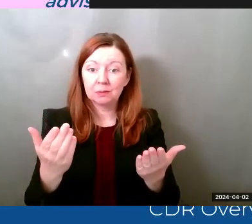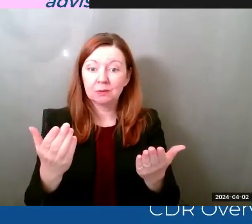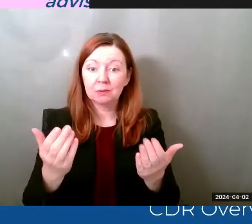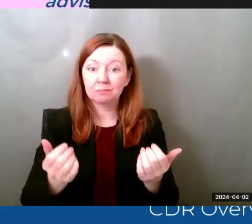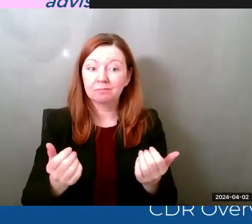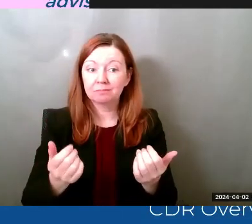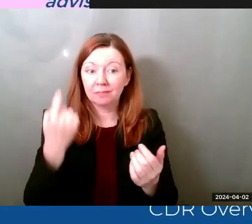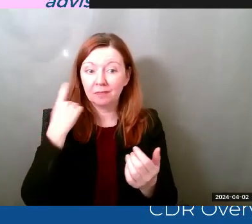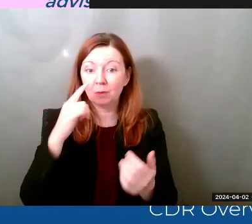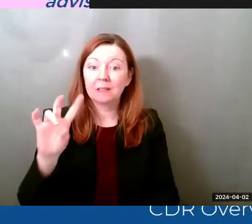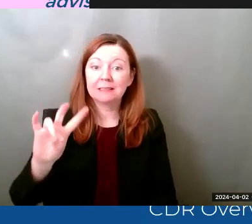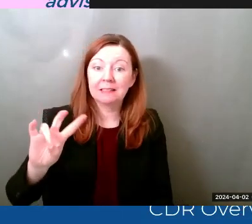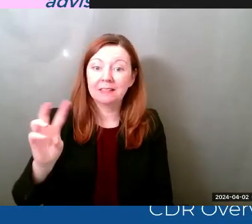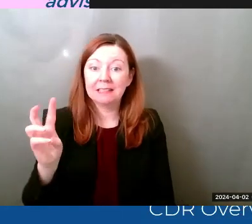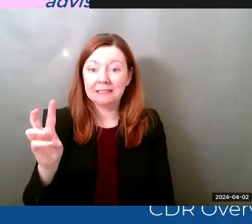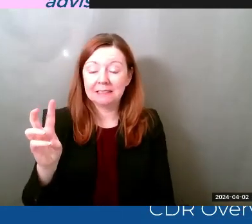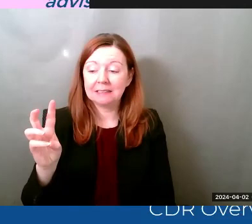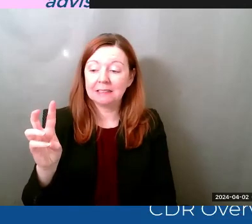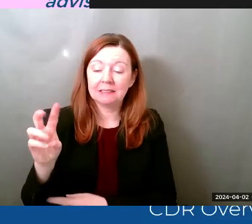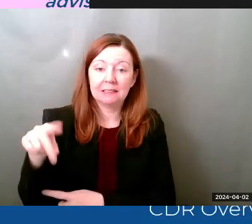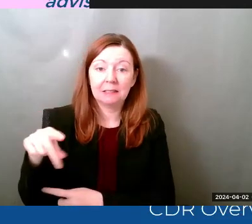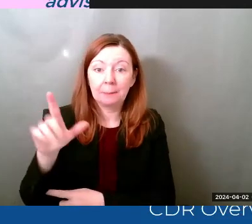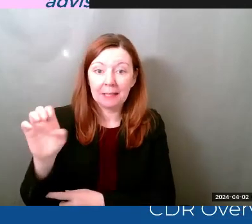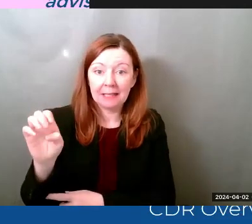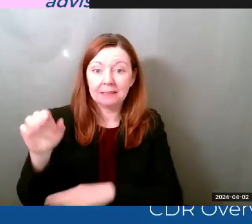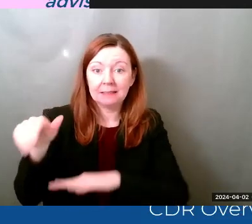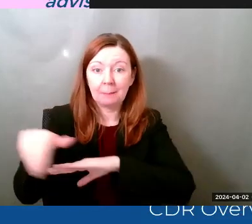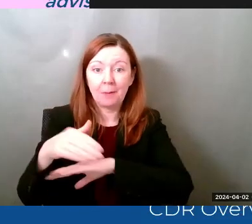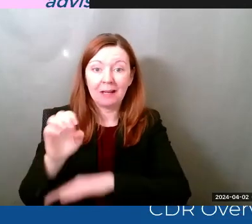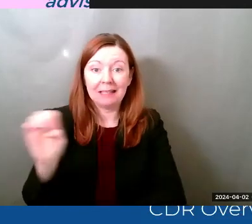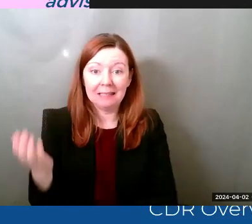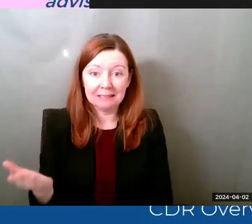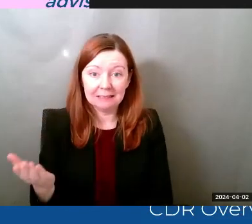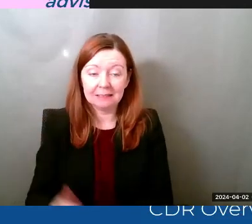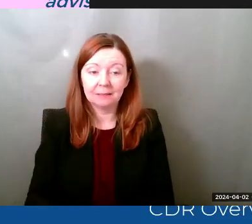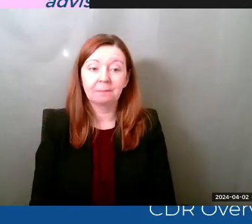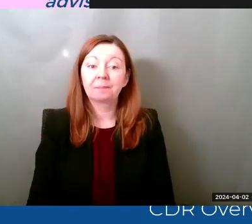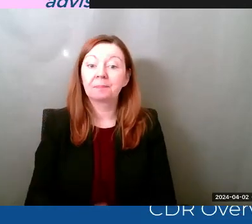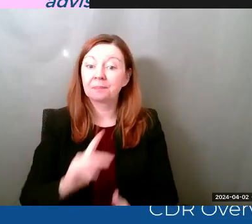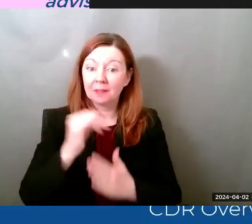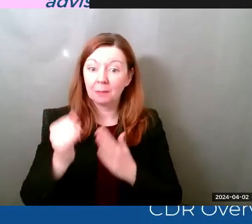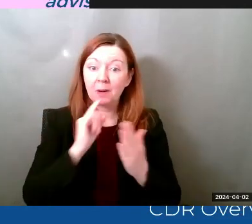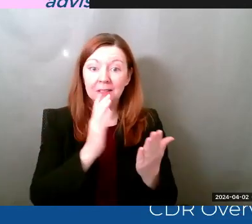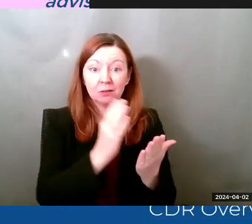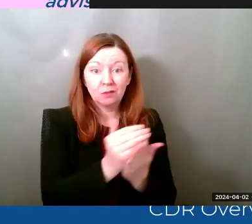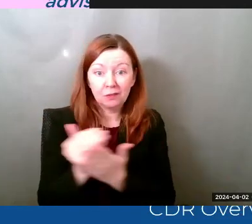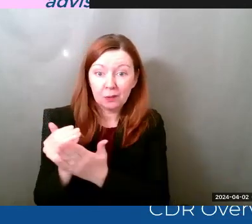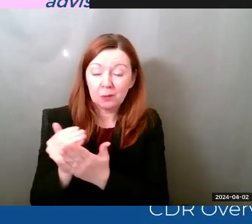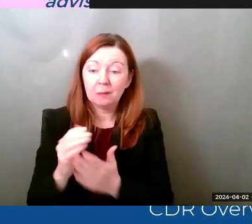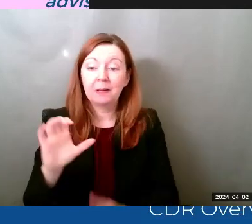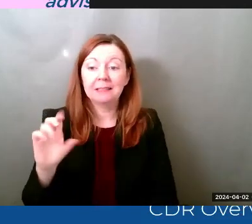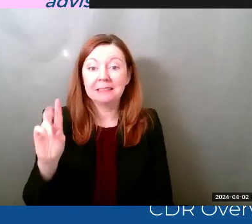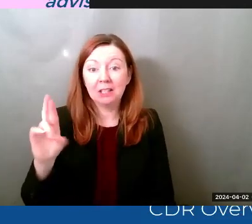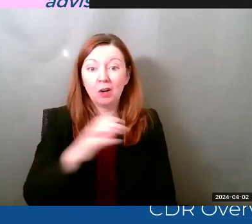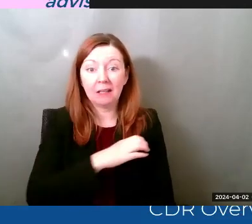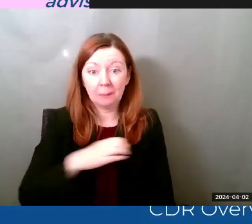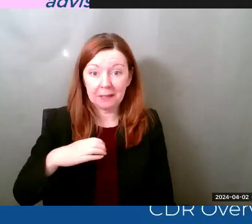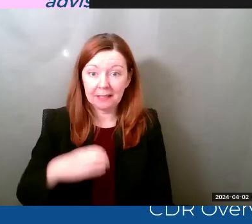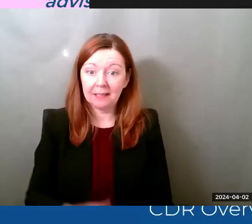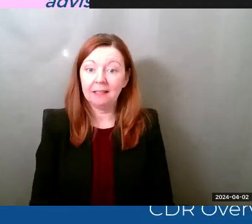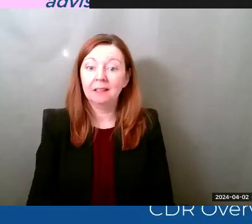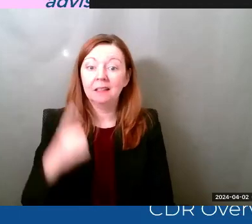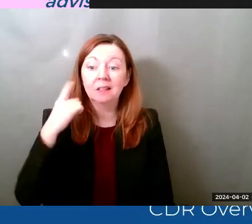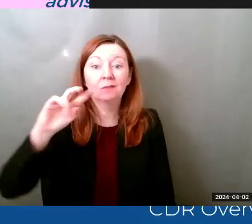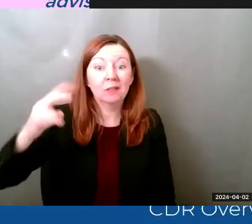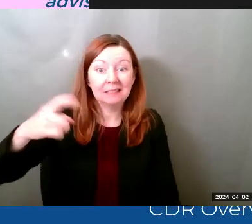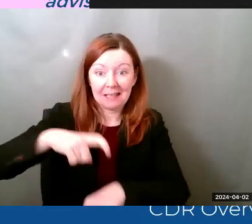proposal for 76th Place and Market East. This project is being reviewed by the CDR committee for the